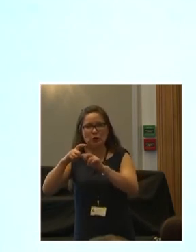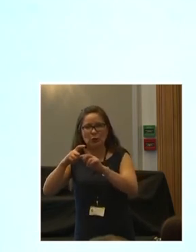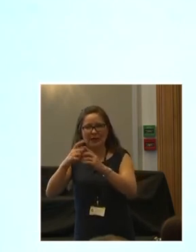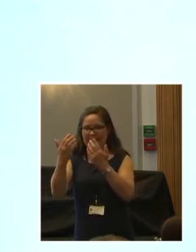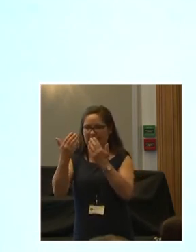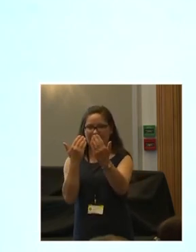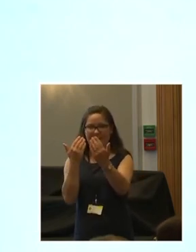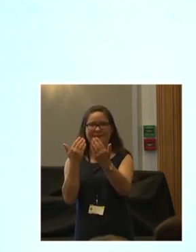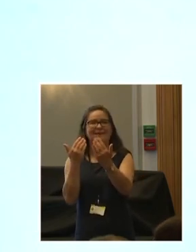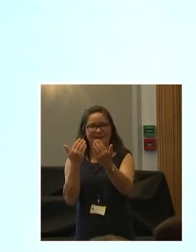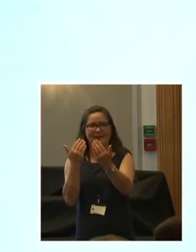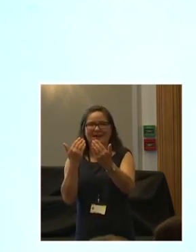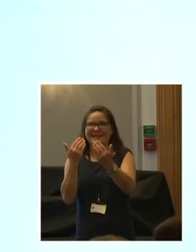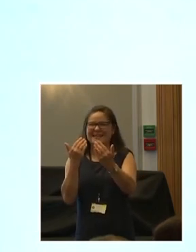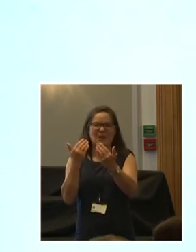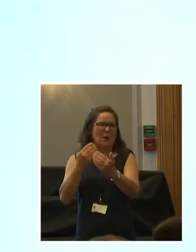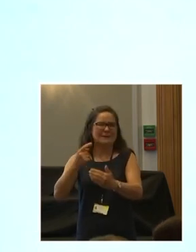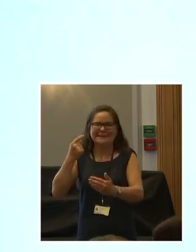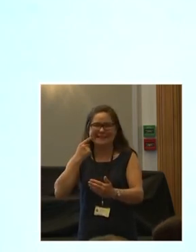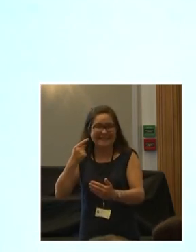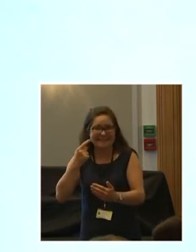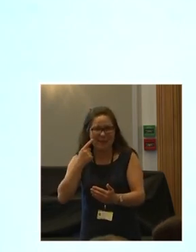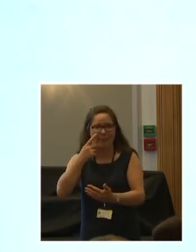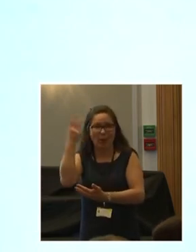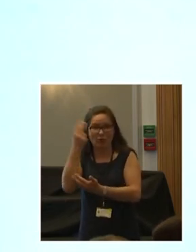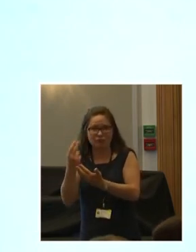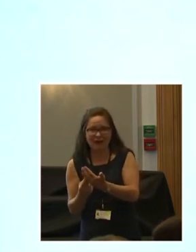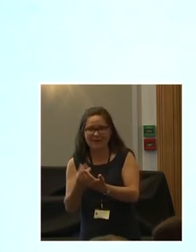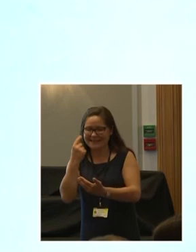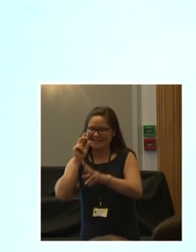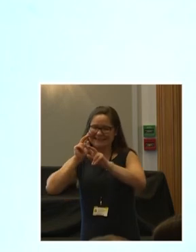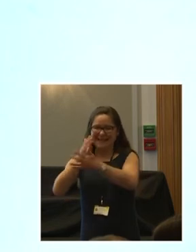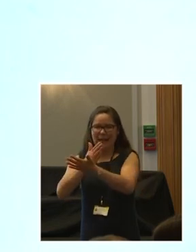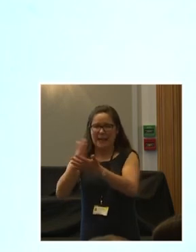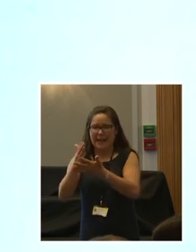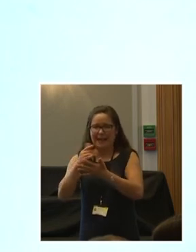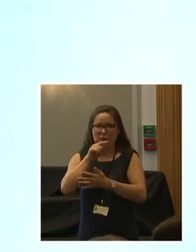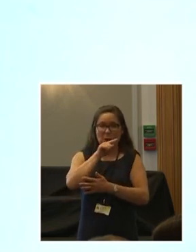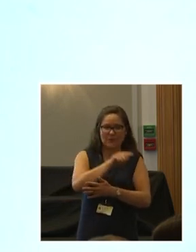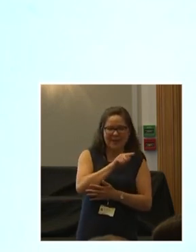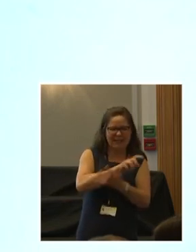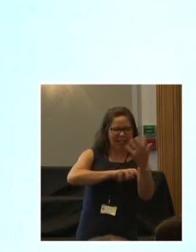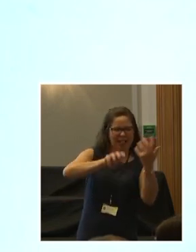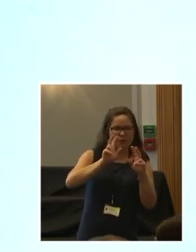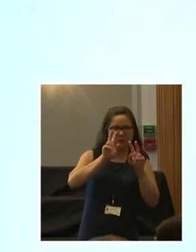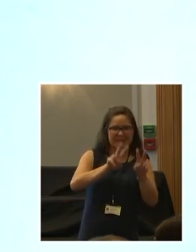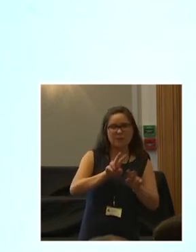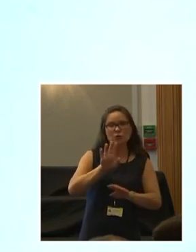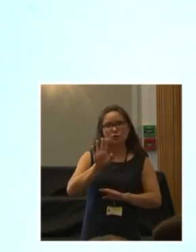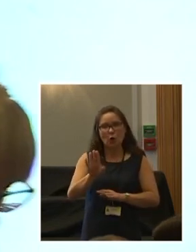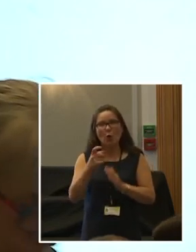a super simple thing going on. Sure. So my question is, sure, how is RNIB connecting